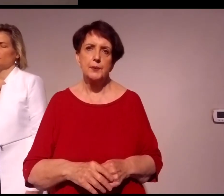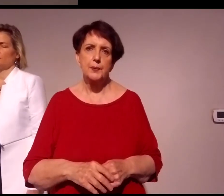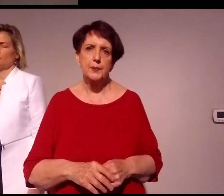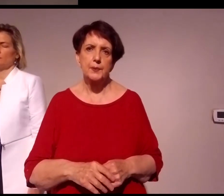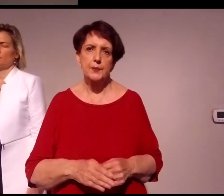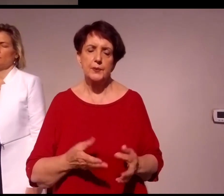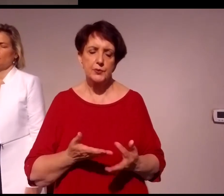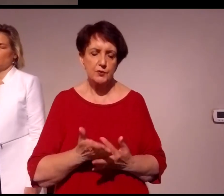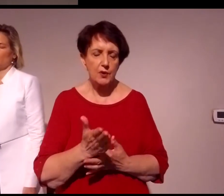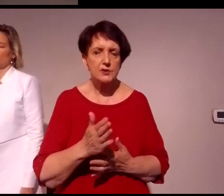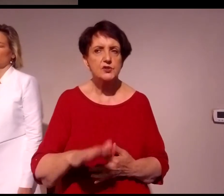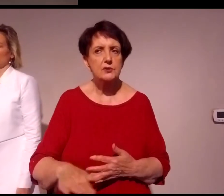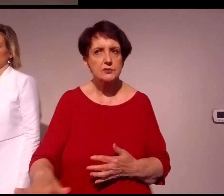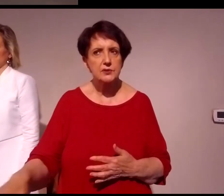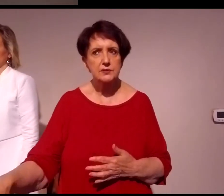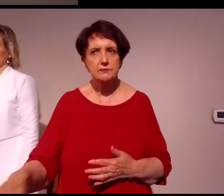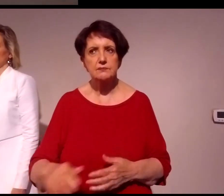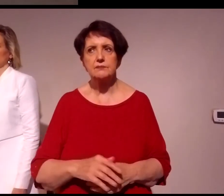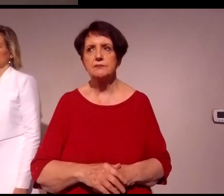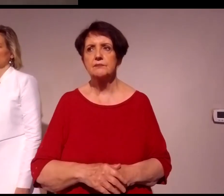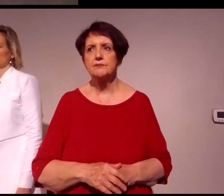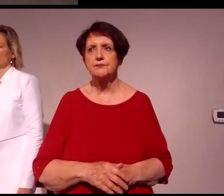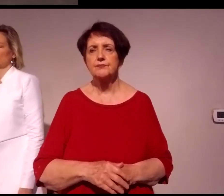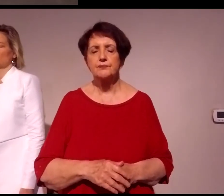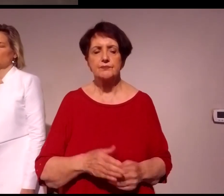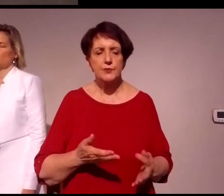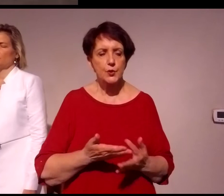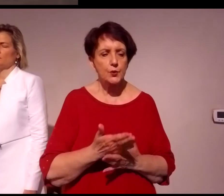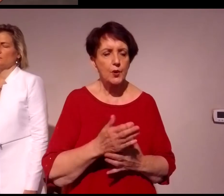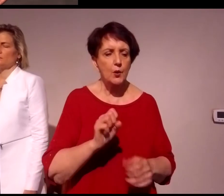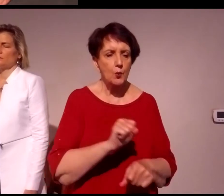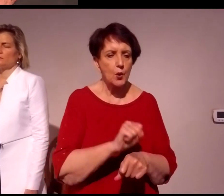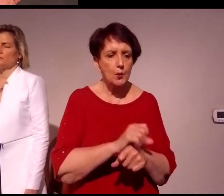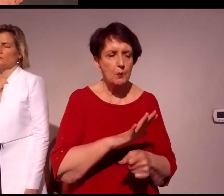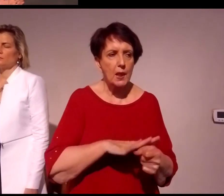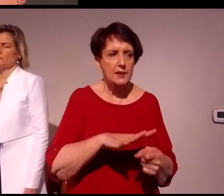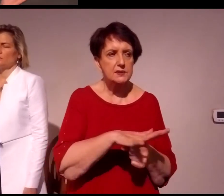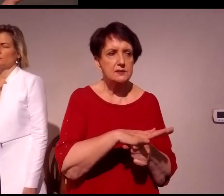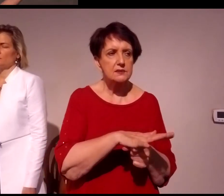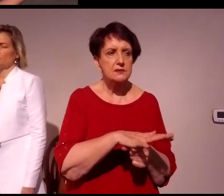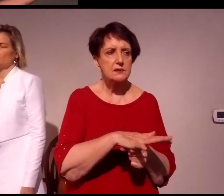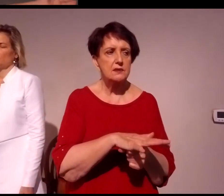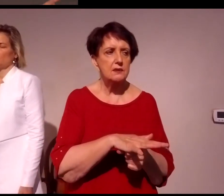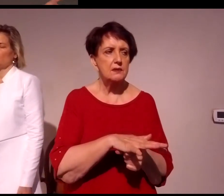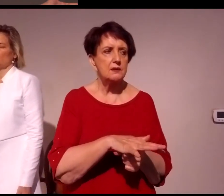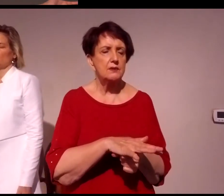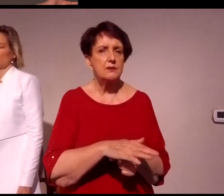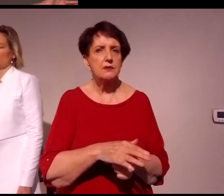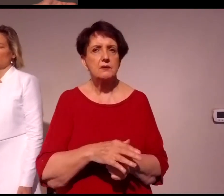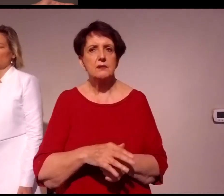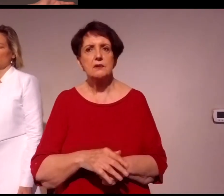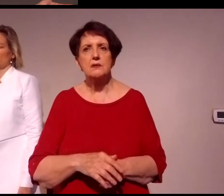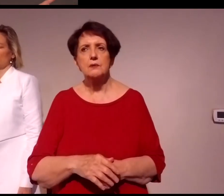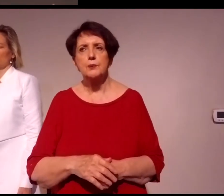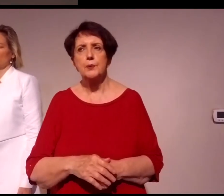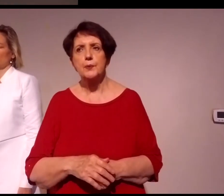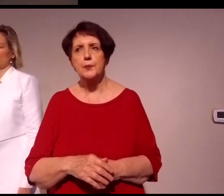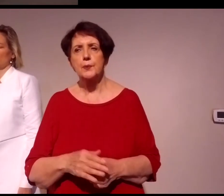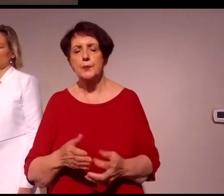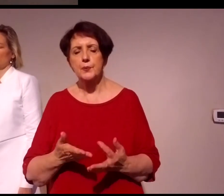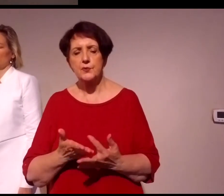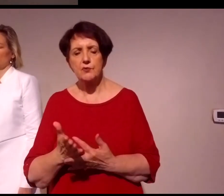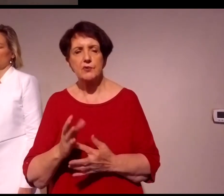Through our children, through our workplaces, through through